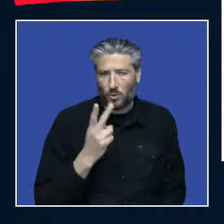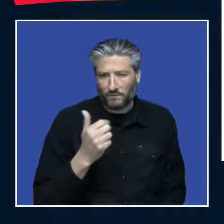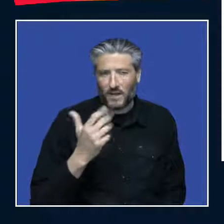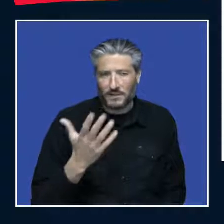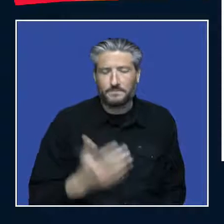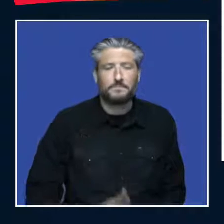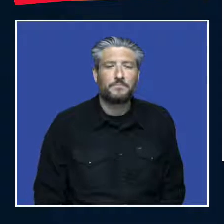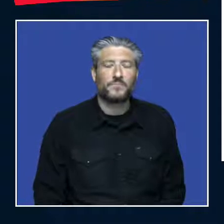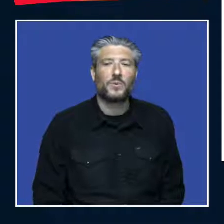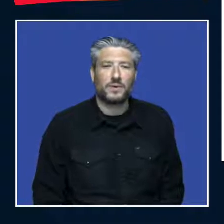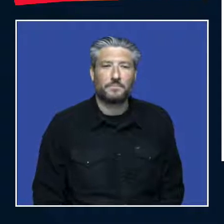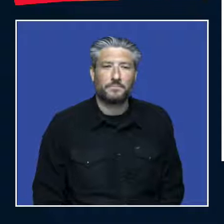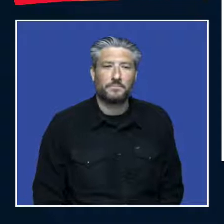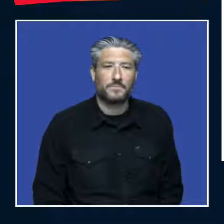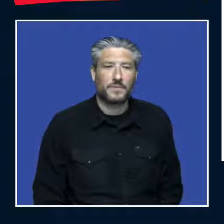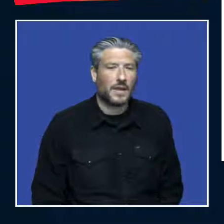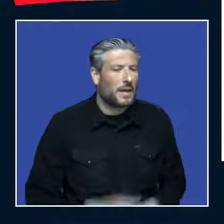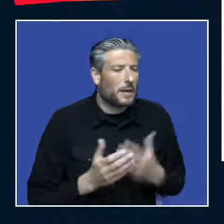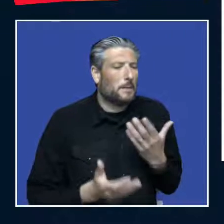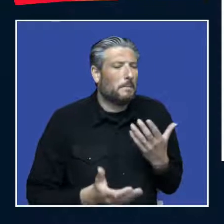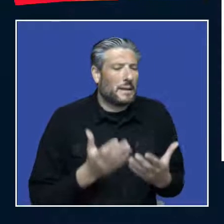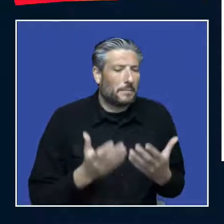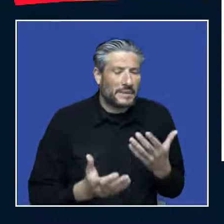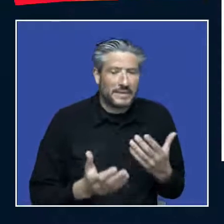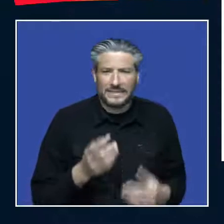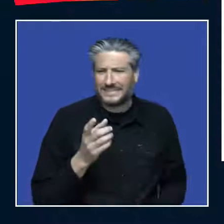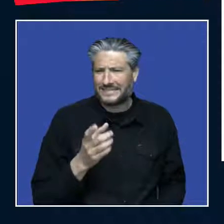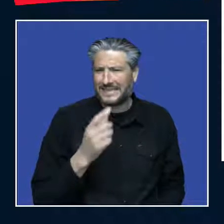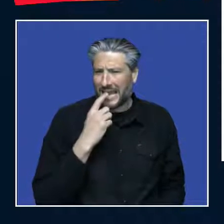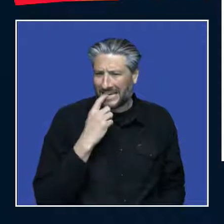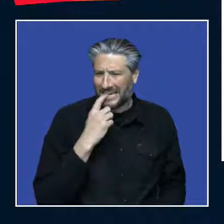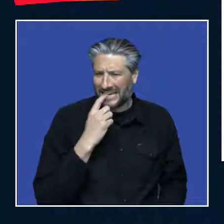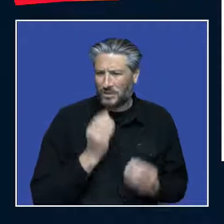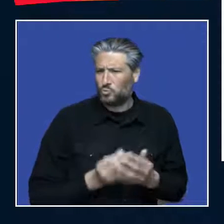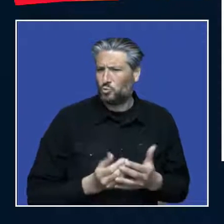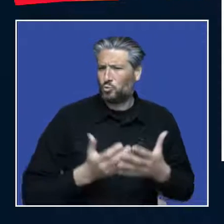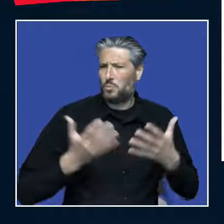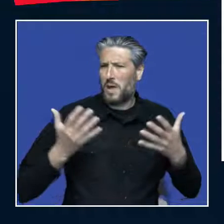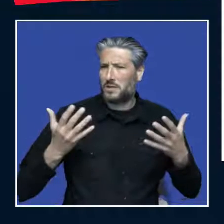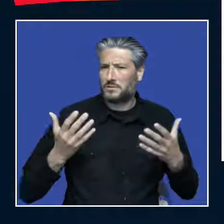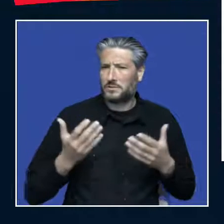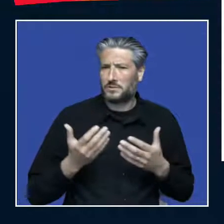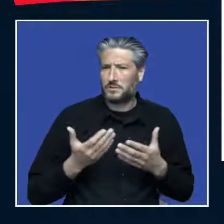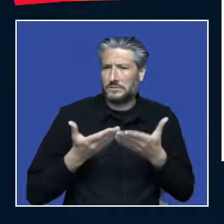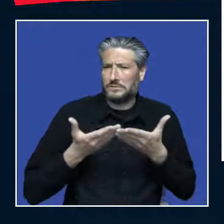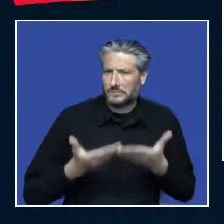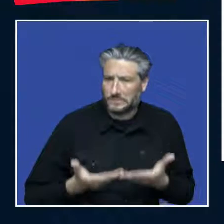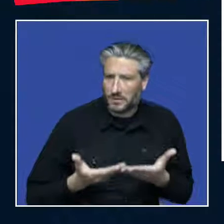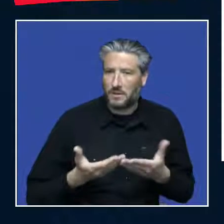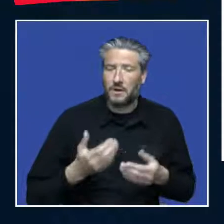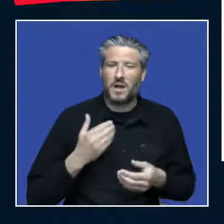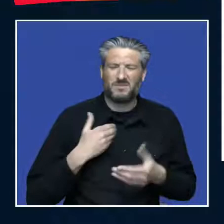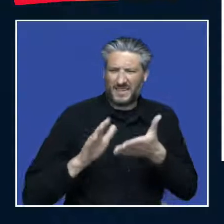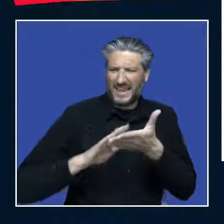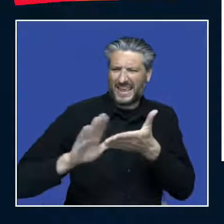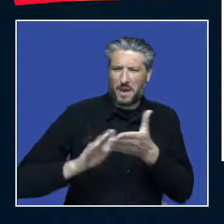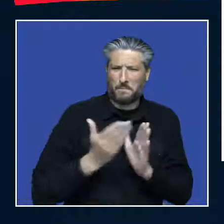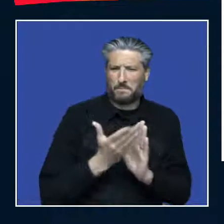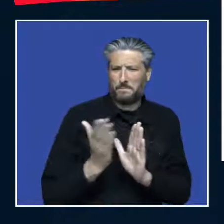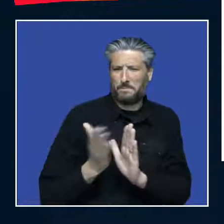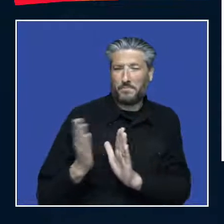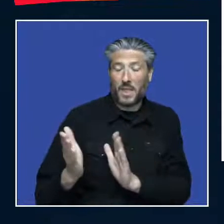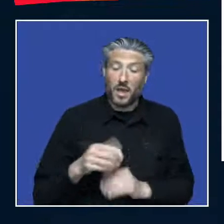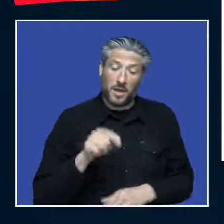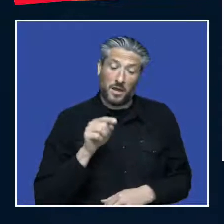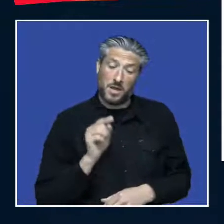Maybe I'm using too much here, so let me first clean up. I can also specify my dev environment here